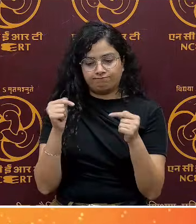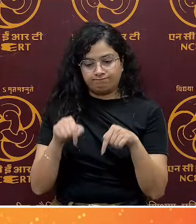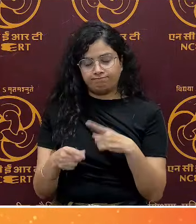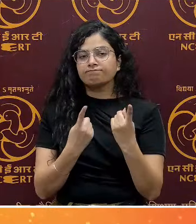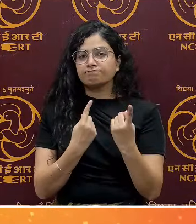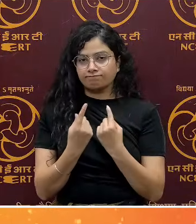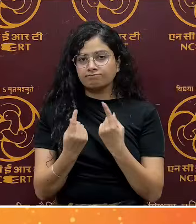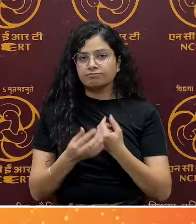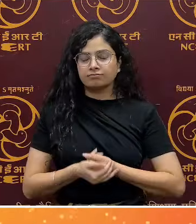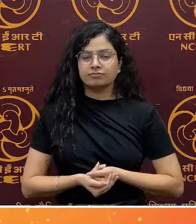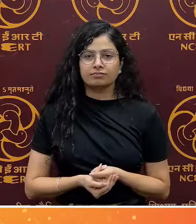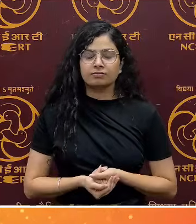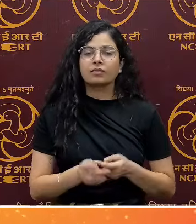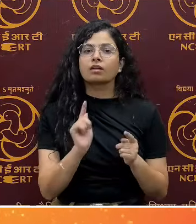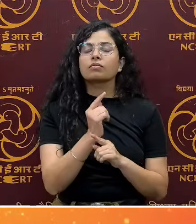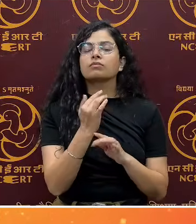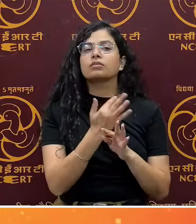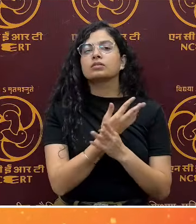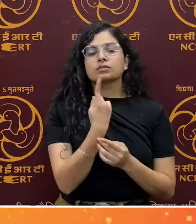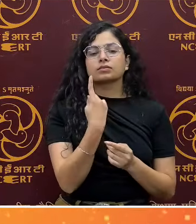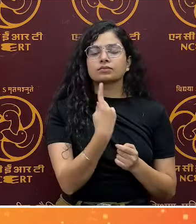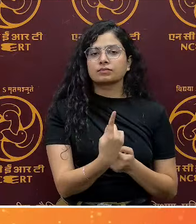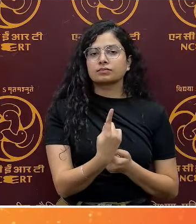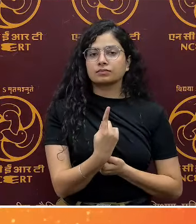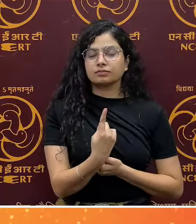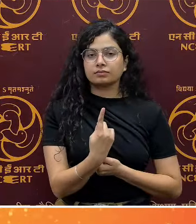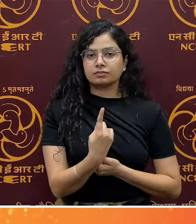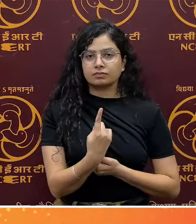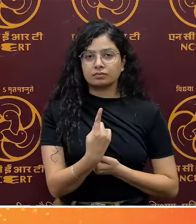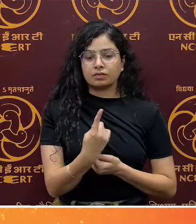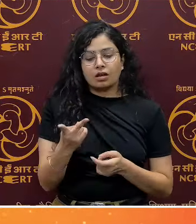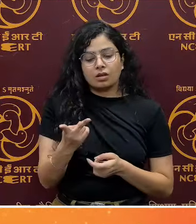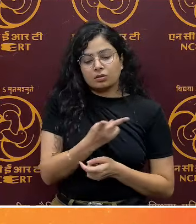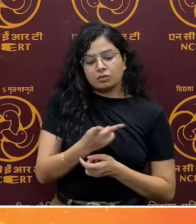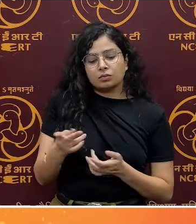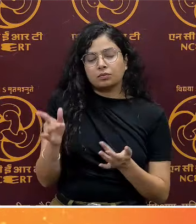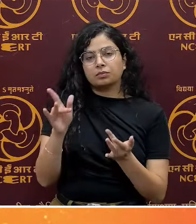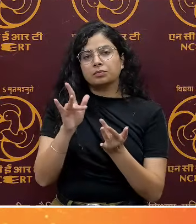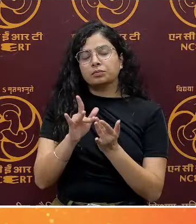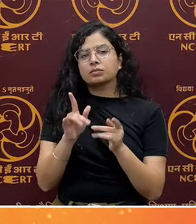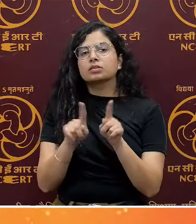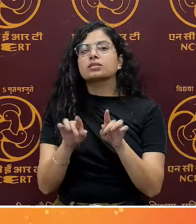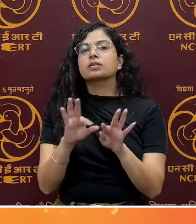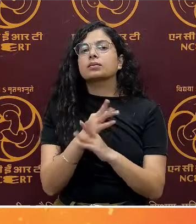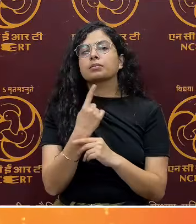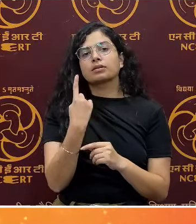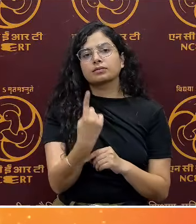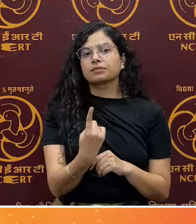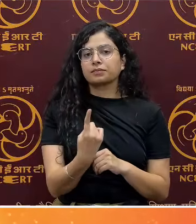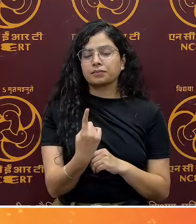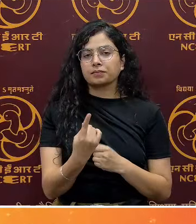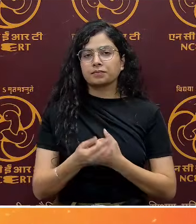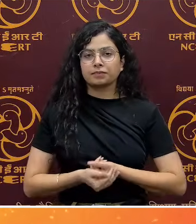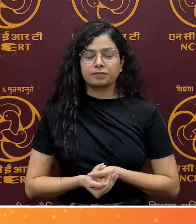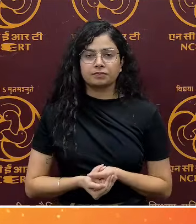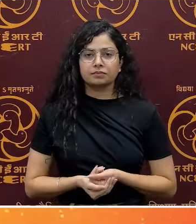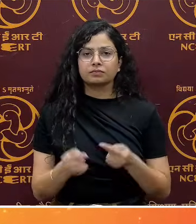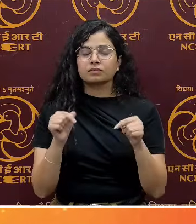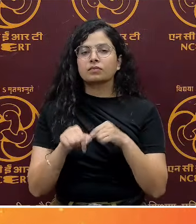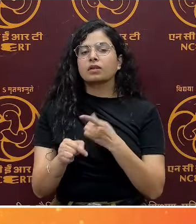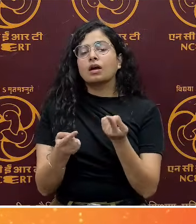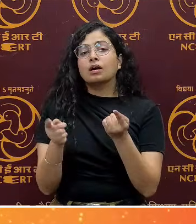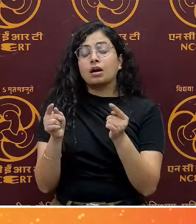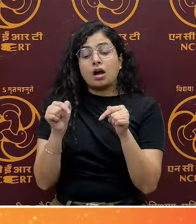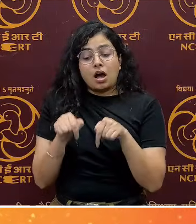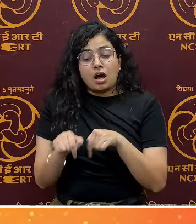Here first term is 1 and the common difference is also 1. So today we are going to talk about this,